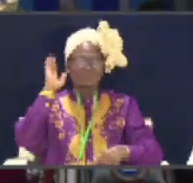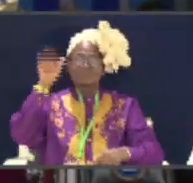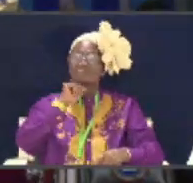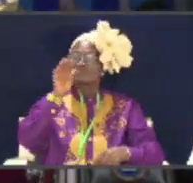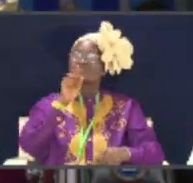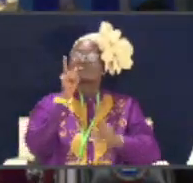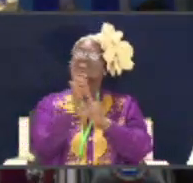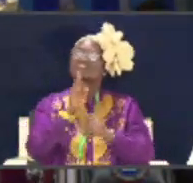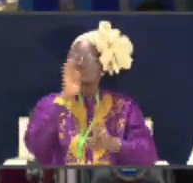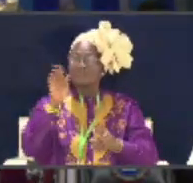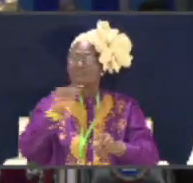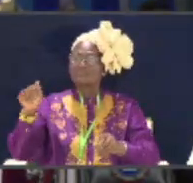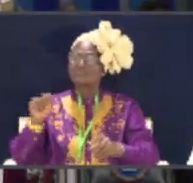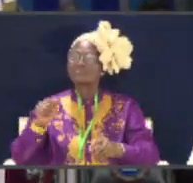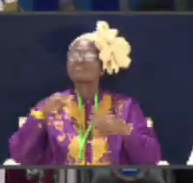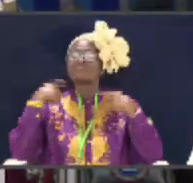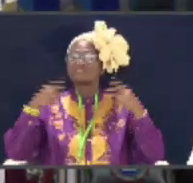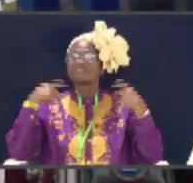I will be a daddy.